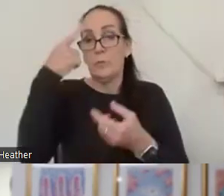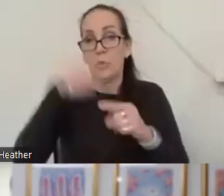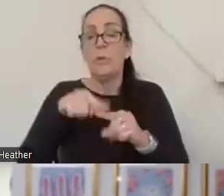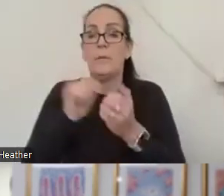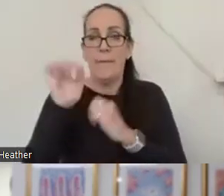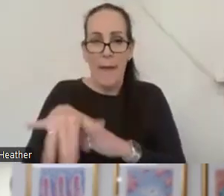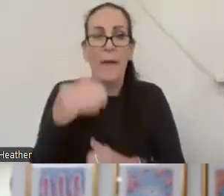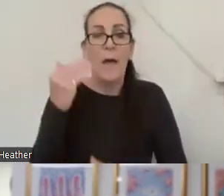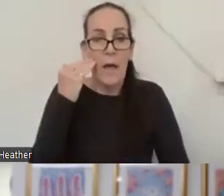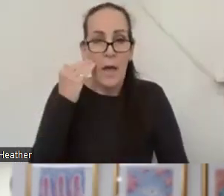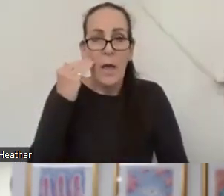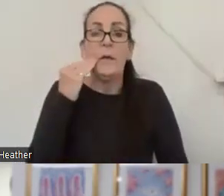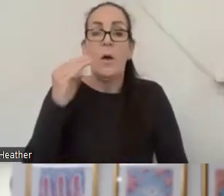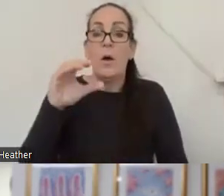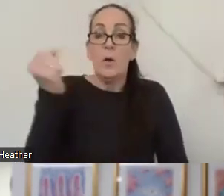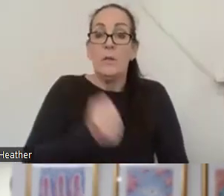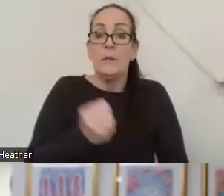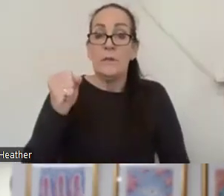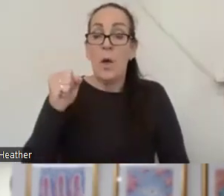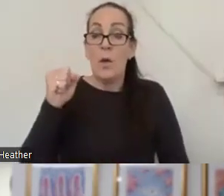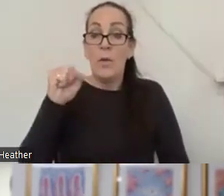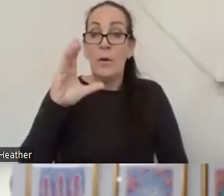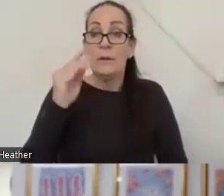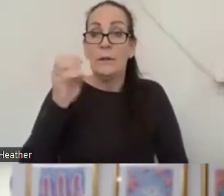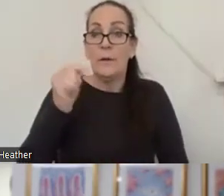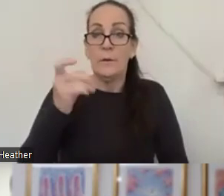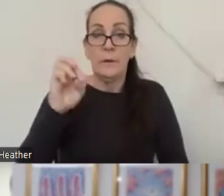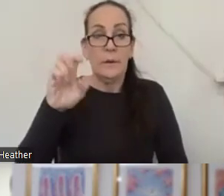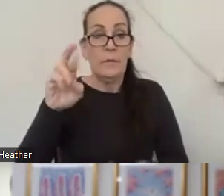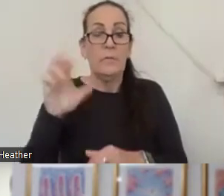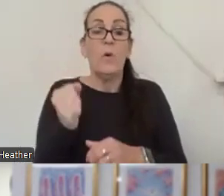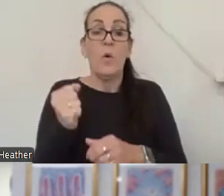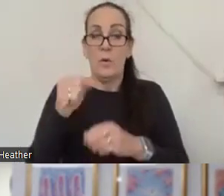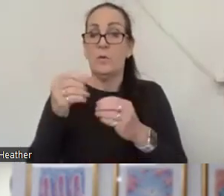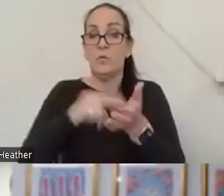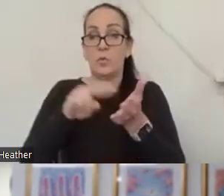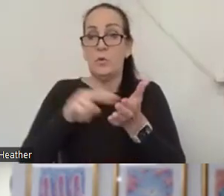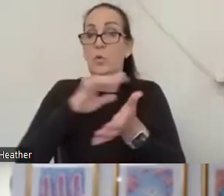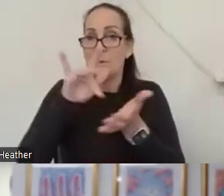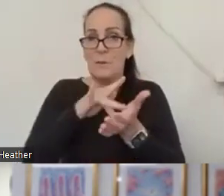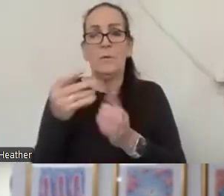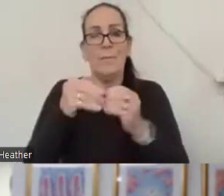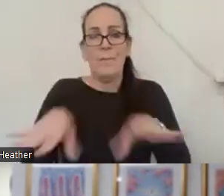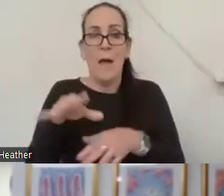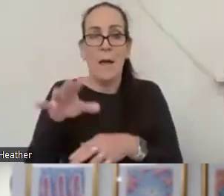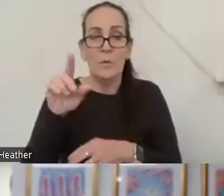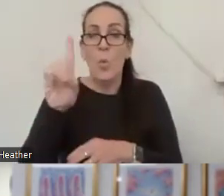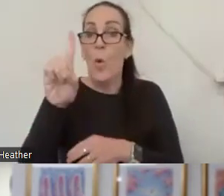Center lost $1 million Right. through their program through the Mental Health Services Act. So it